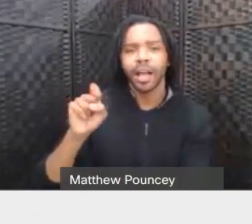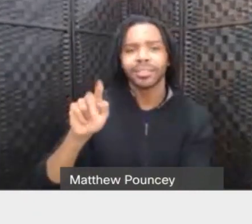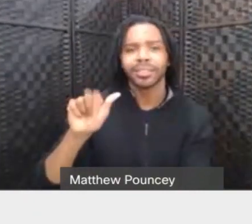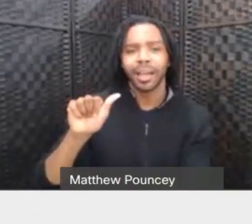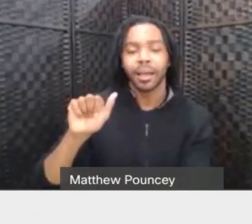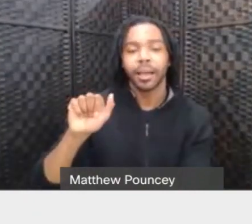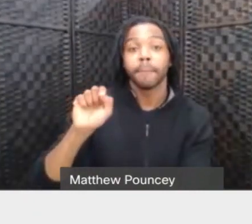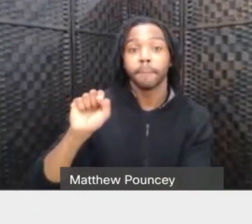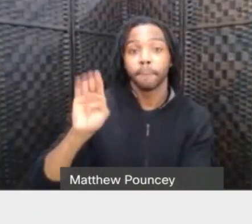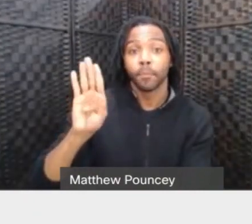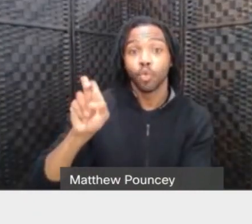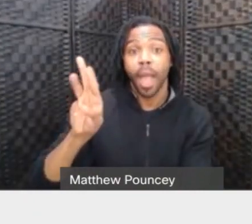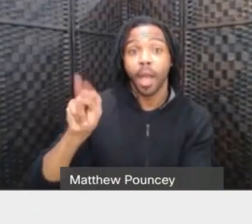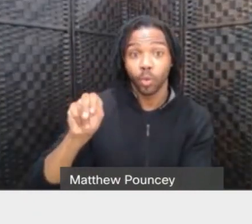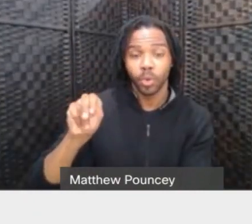shasta.brown@dc.gov.